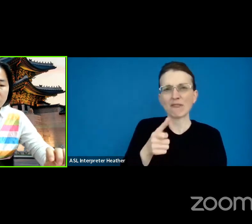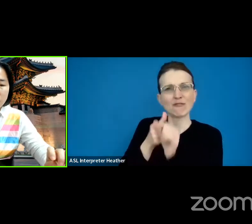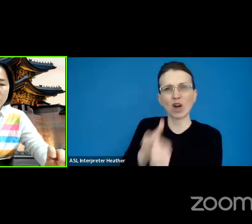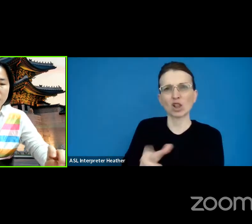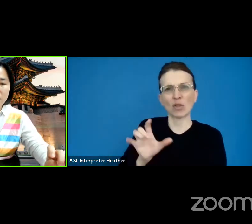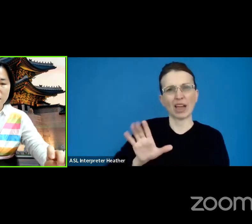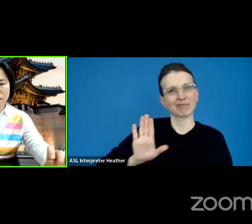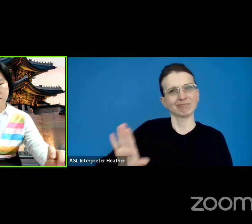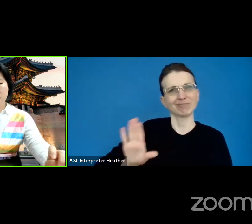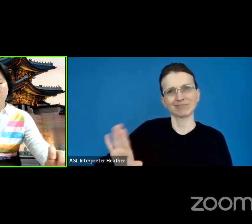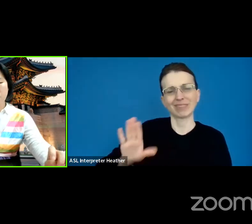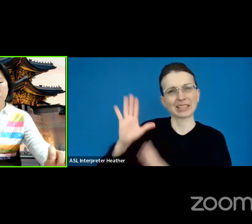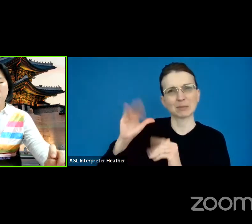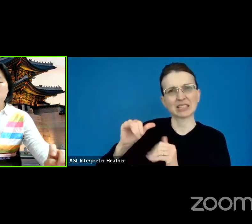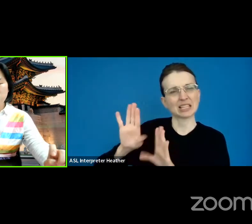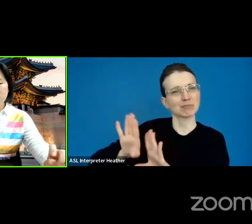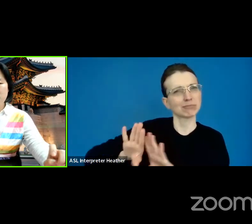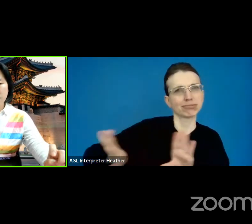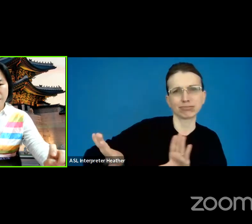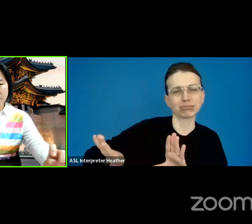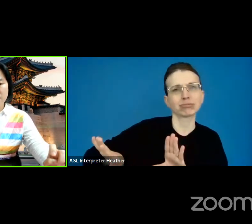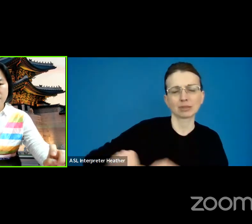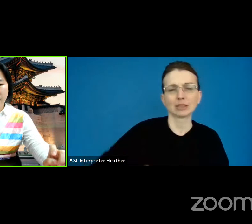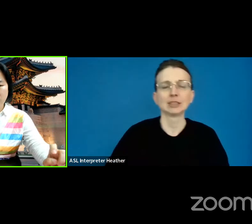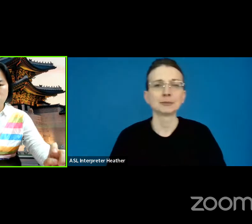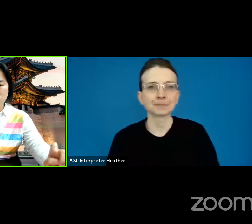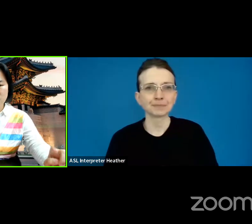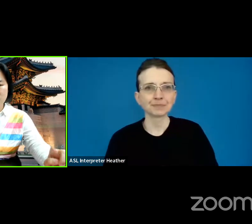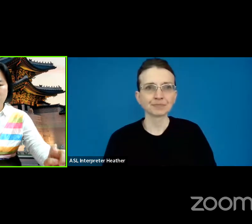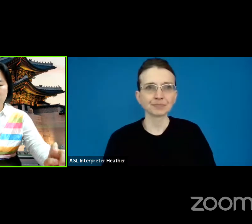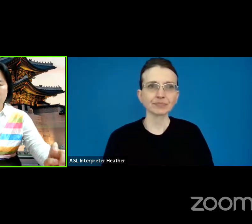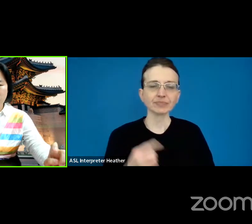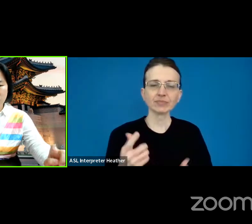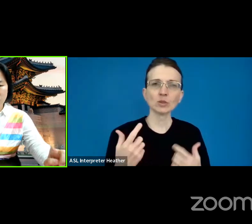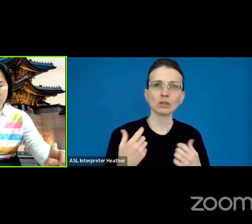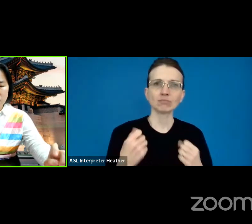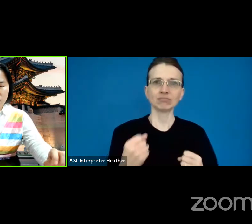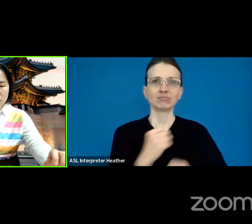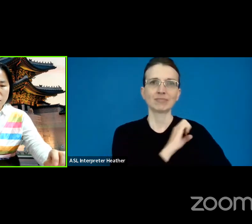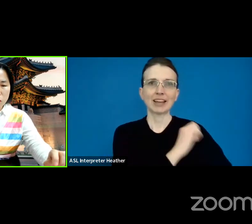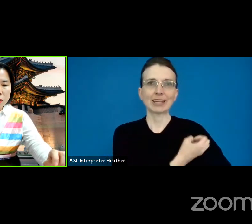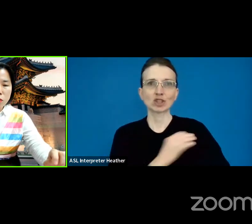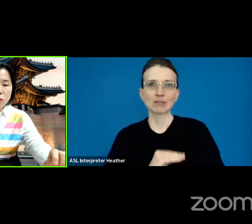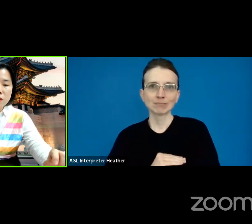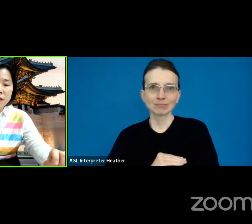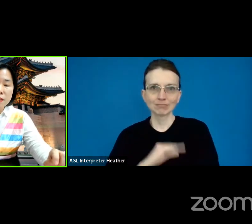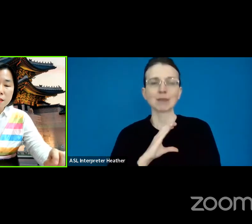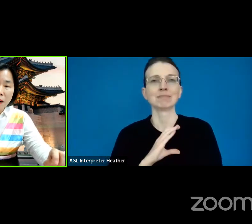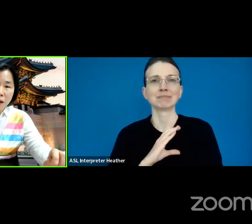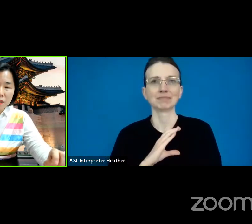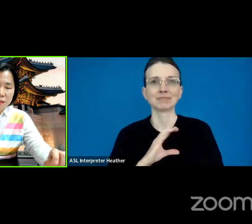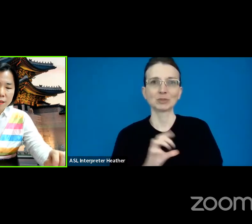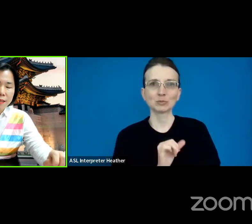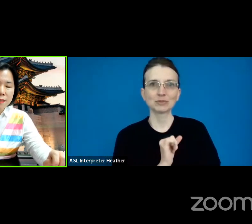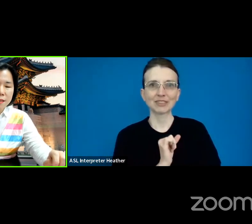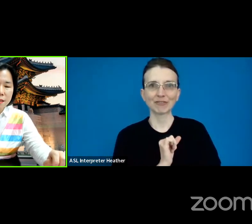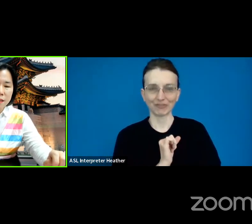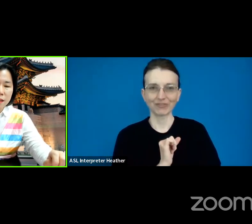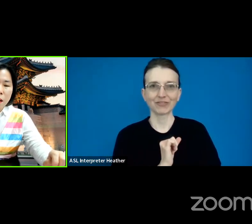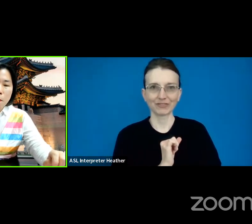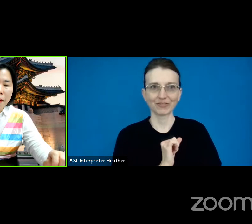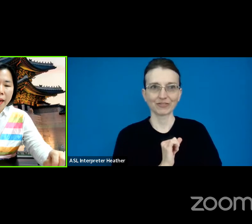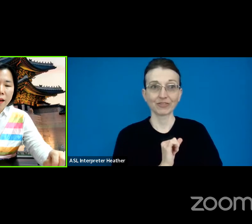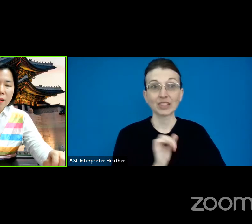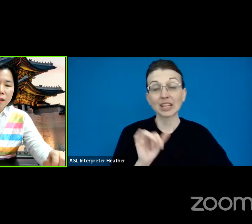and recovering her ferocious vital energy. The story used in this part is